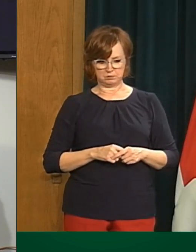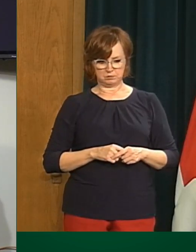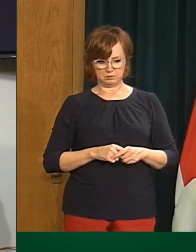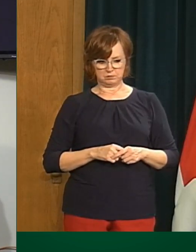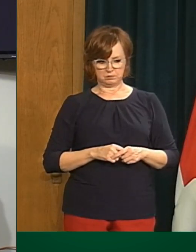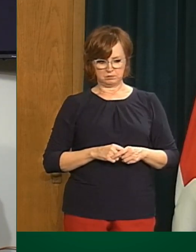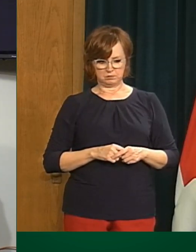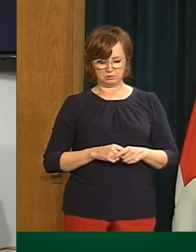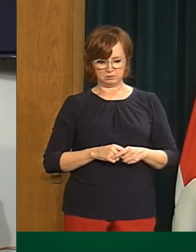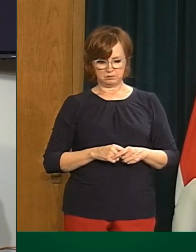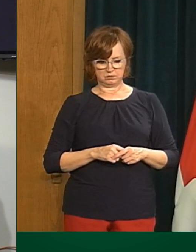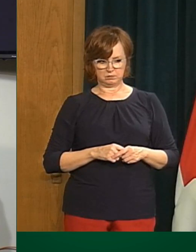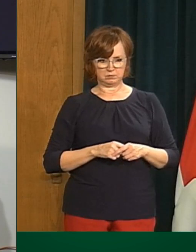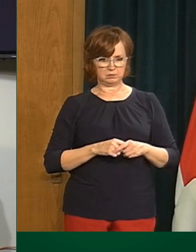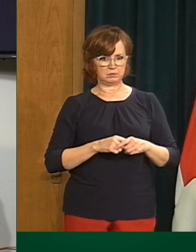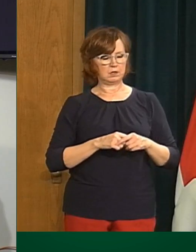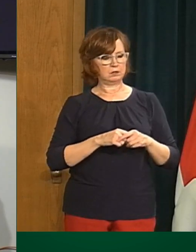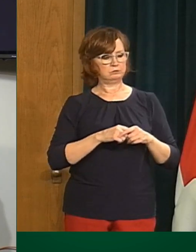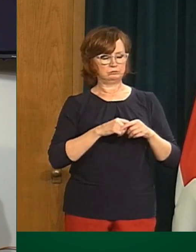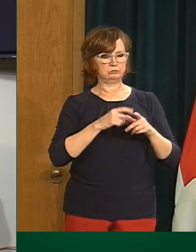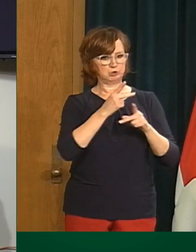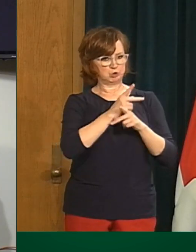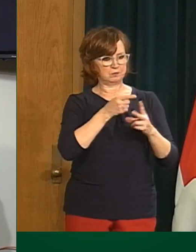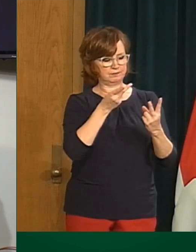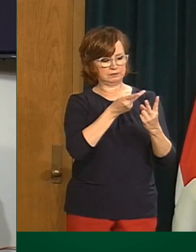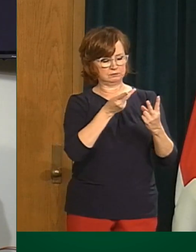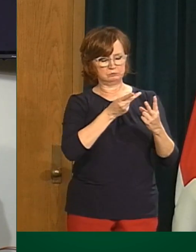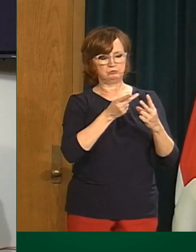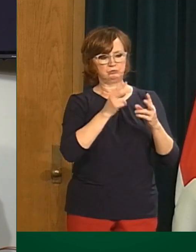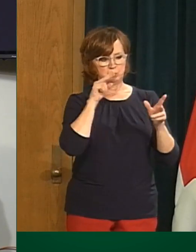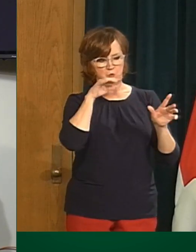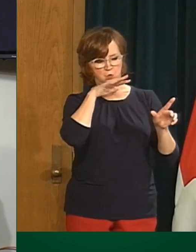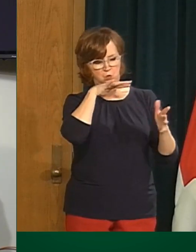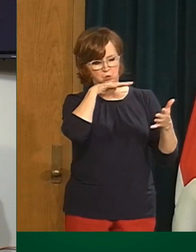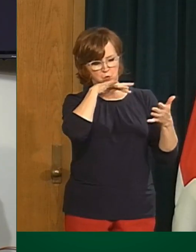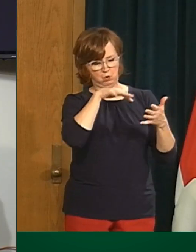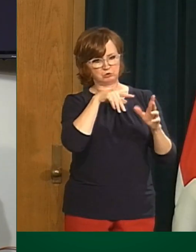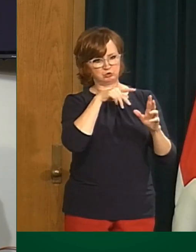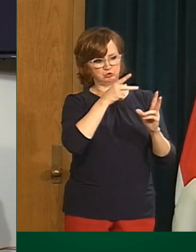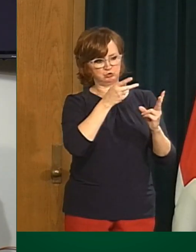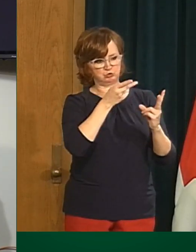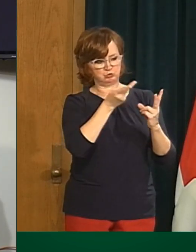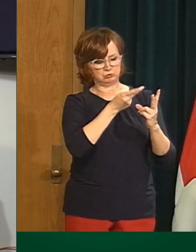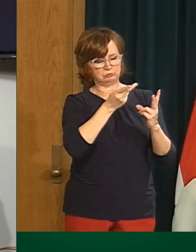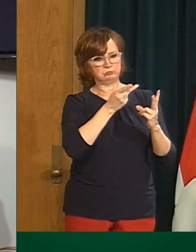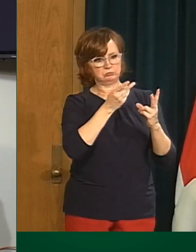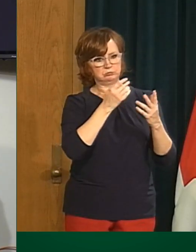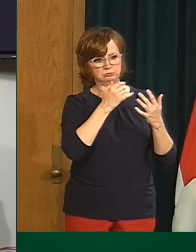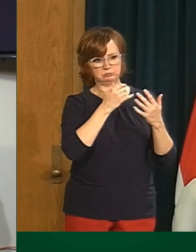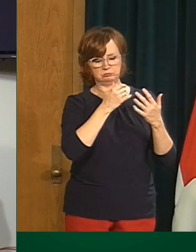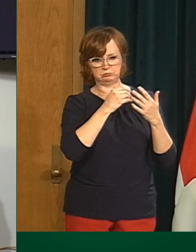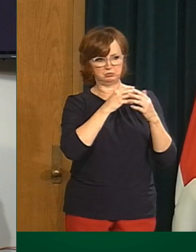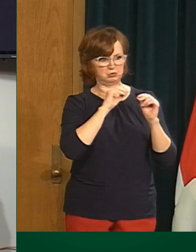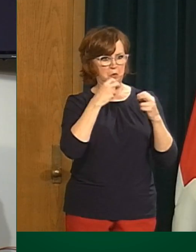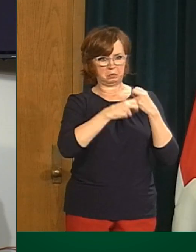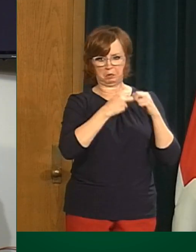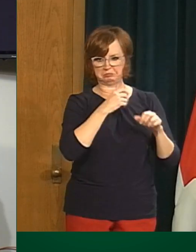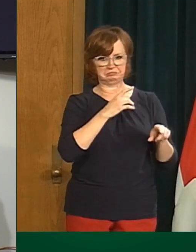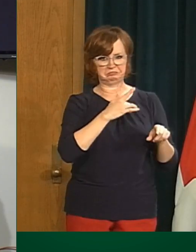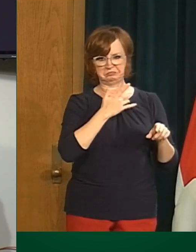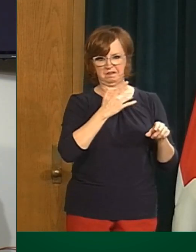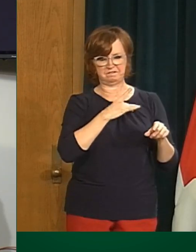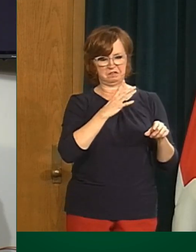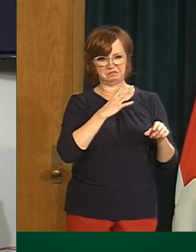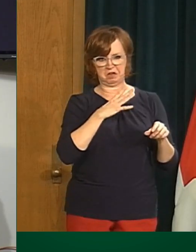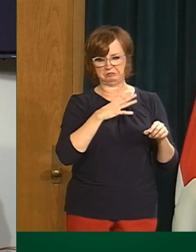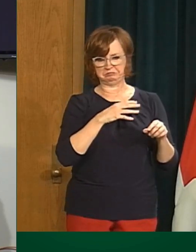and monitor their status. There is no issues currently with their status, and they showed very